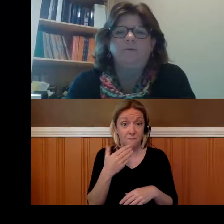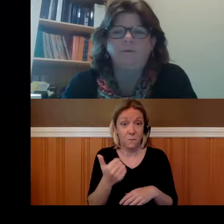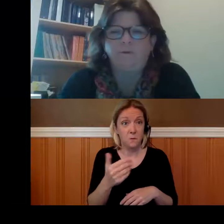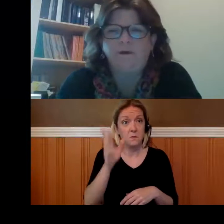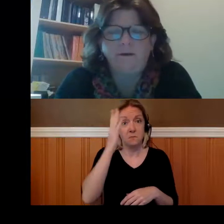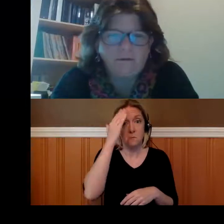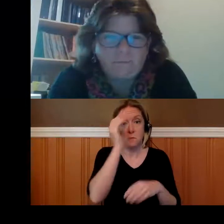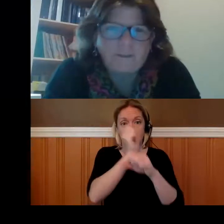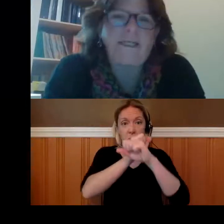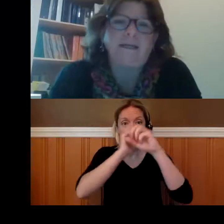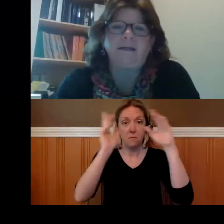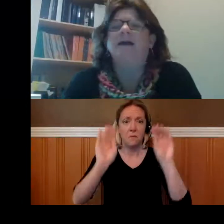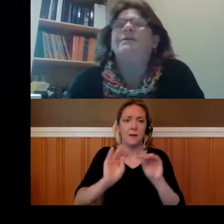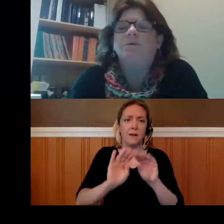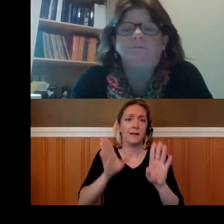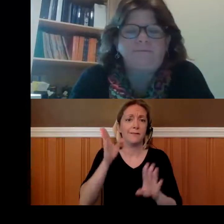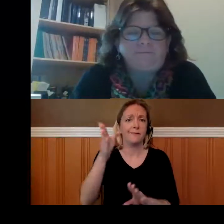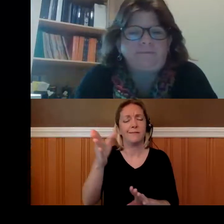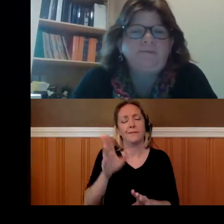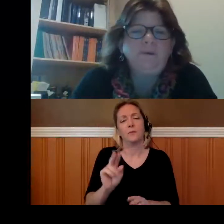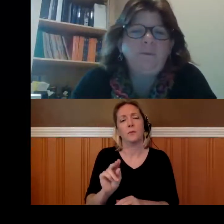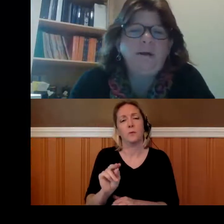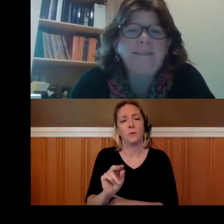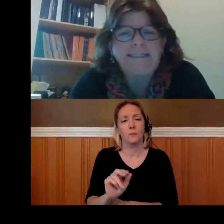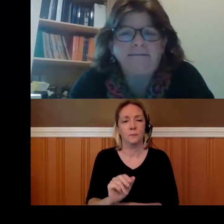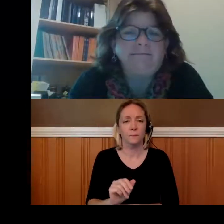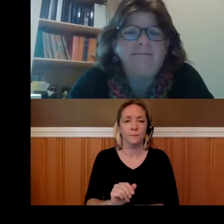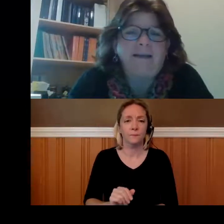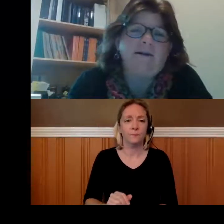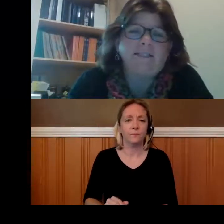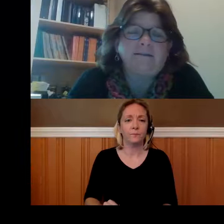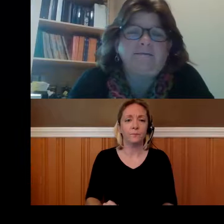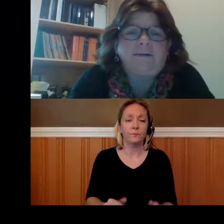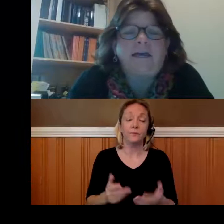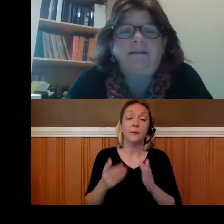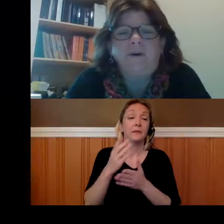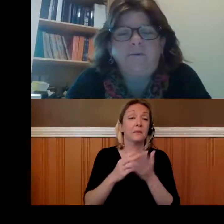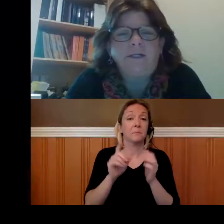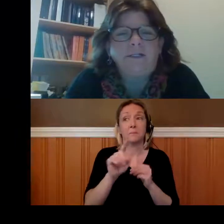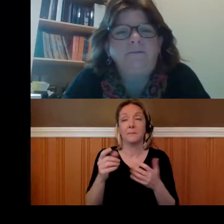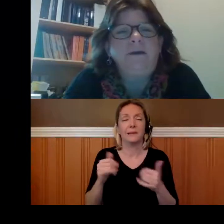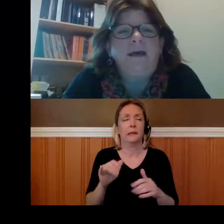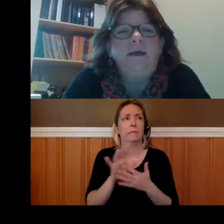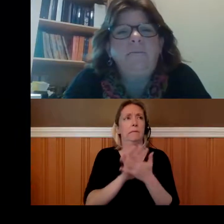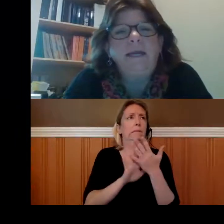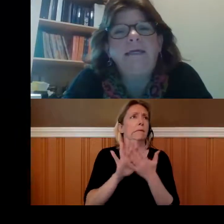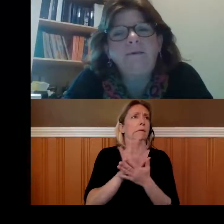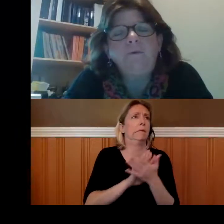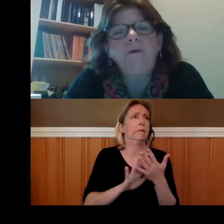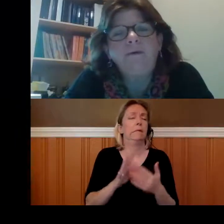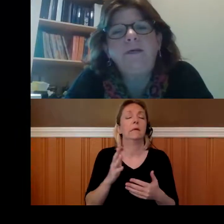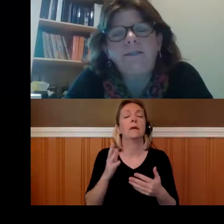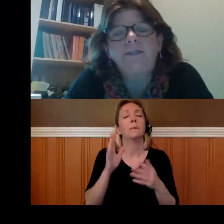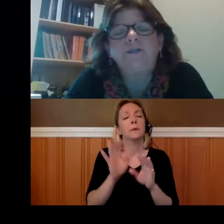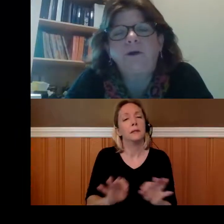were 14 and in high school? We probably didn't. I know I still don't know exactly what I want to do. But it's important that we